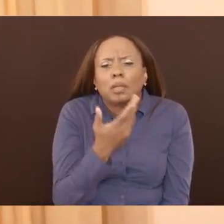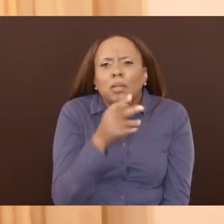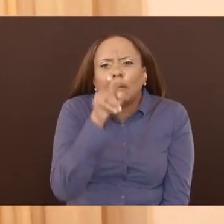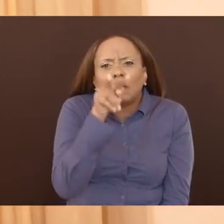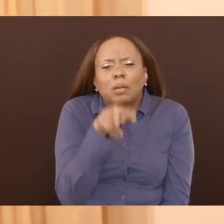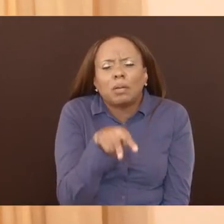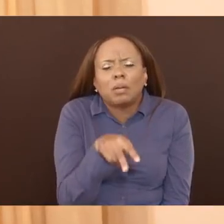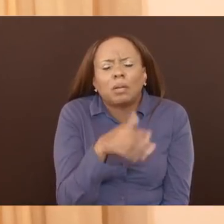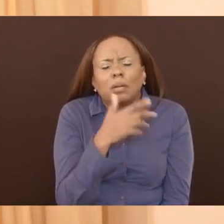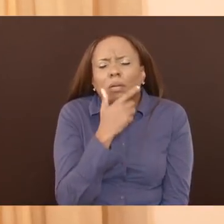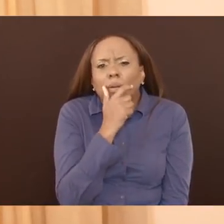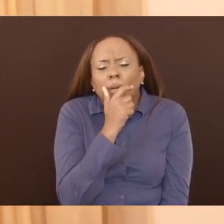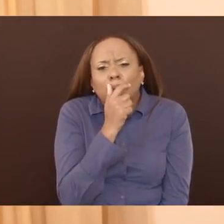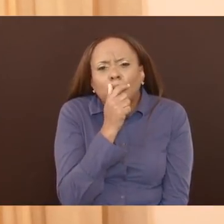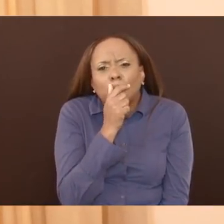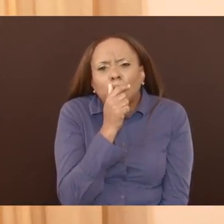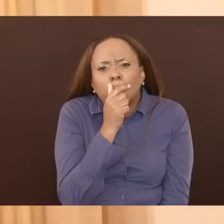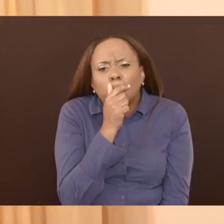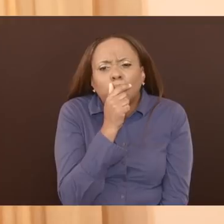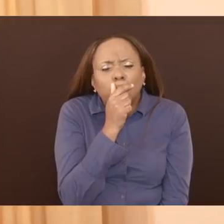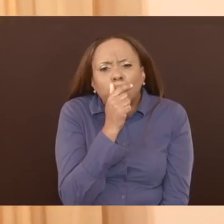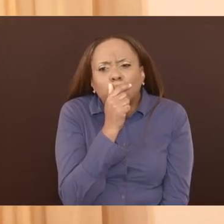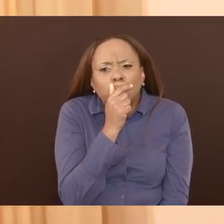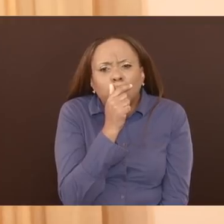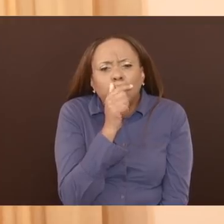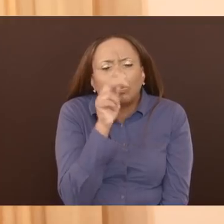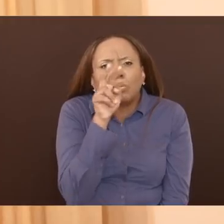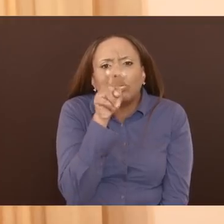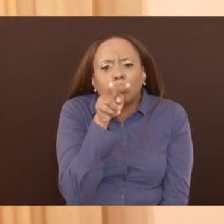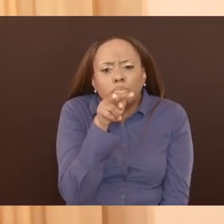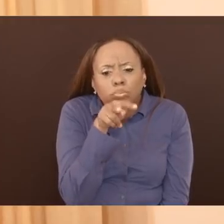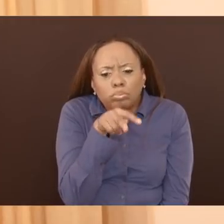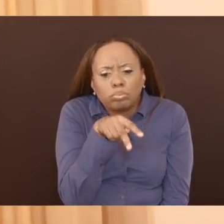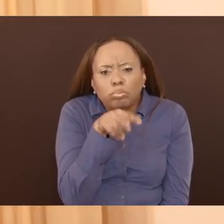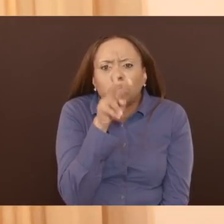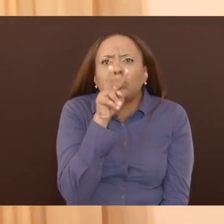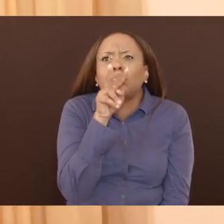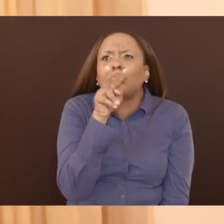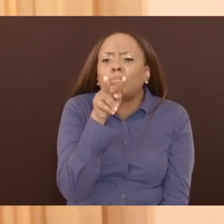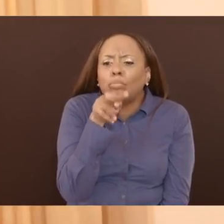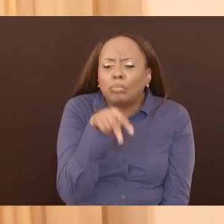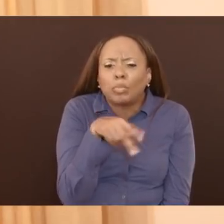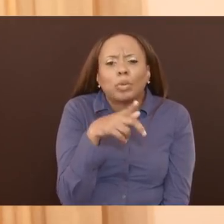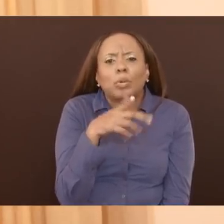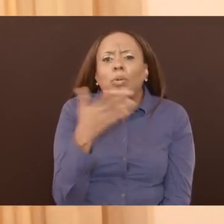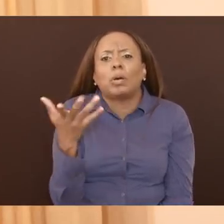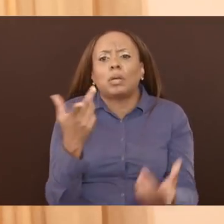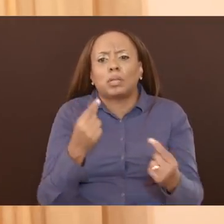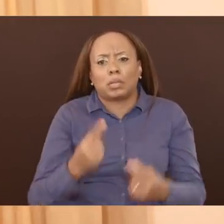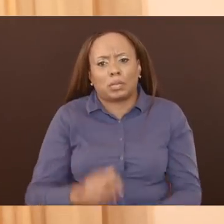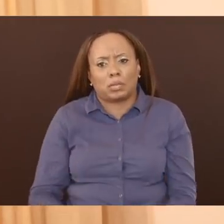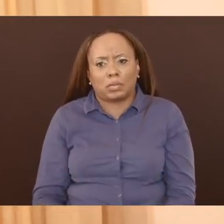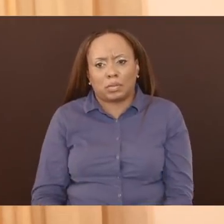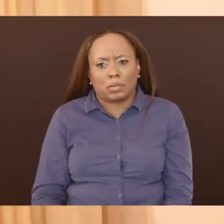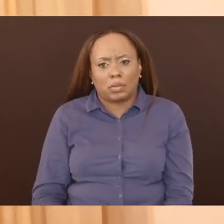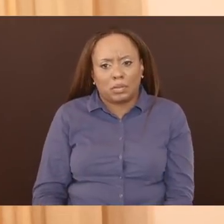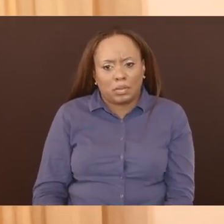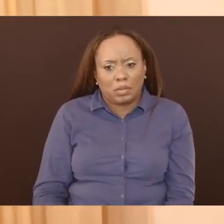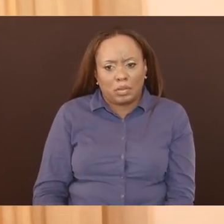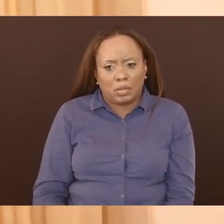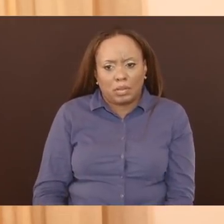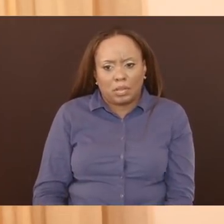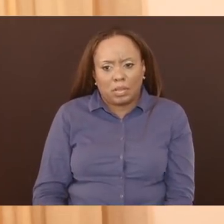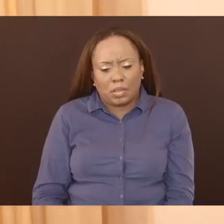here? And who am I listening to? And can I do like a man once asked a woman to do, to not believe her